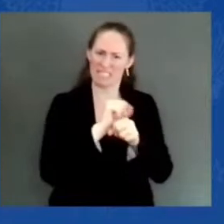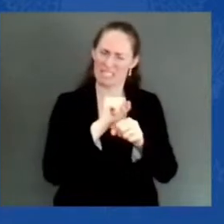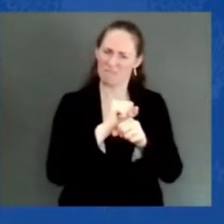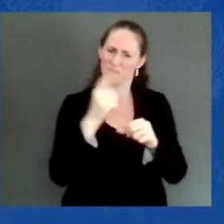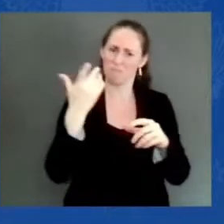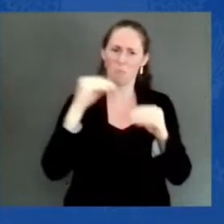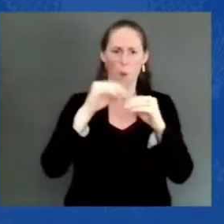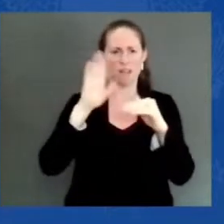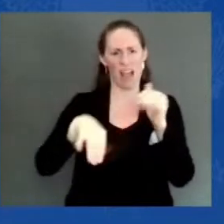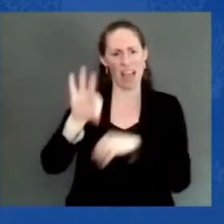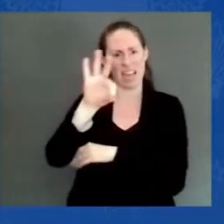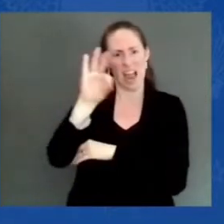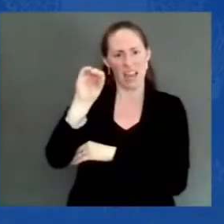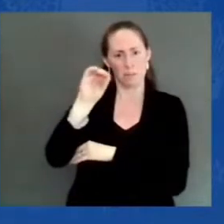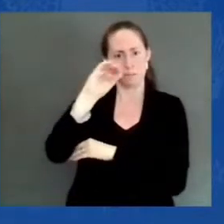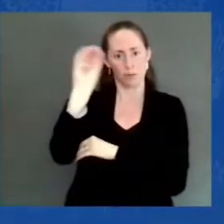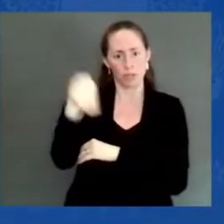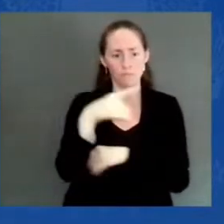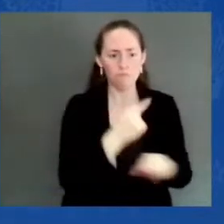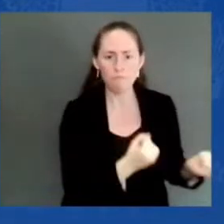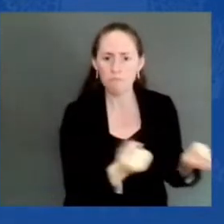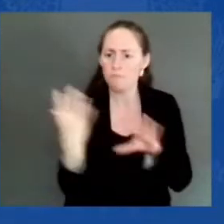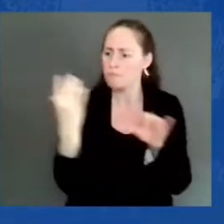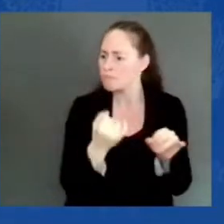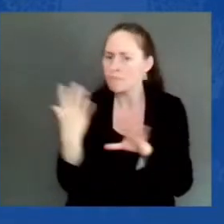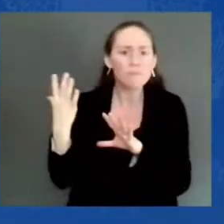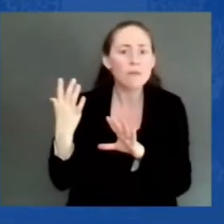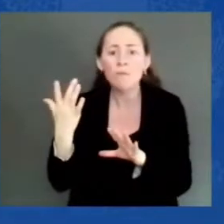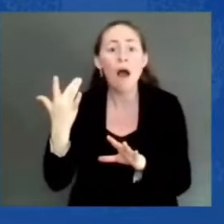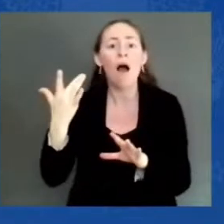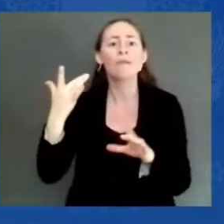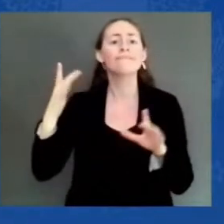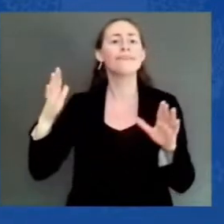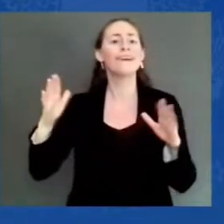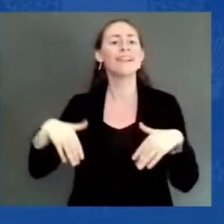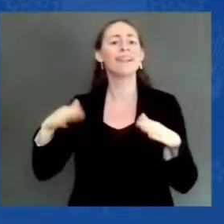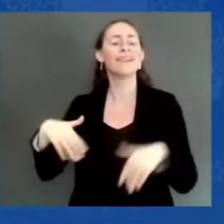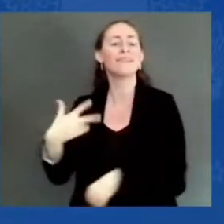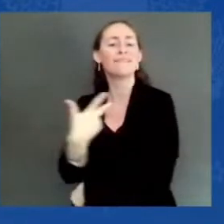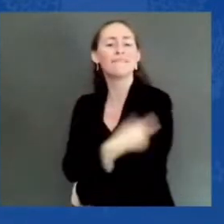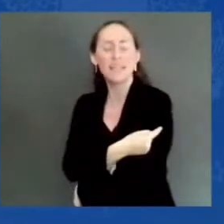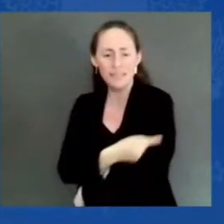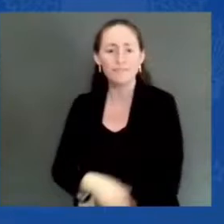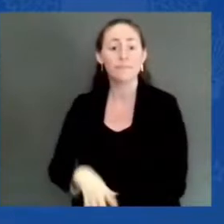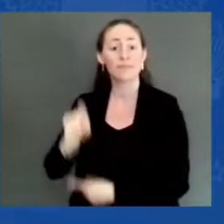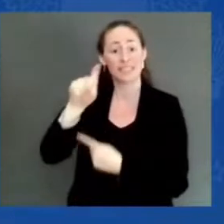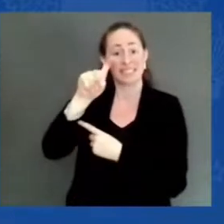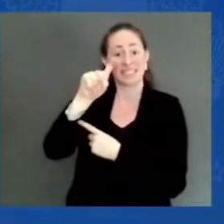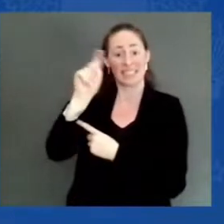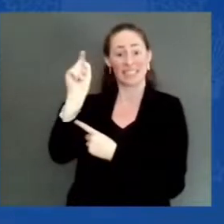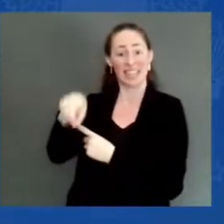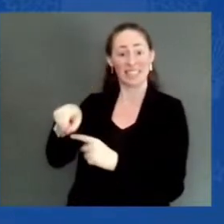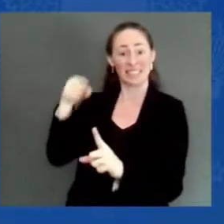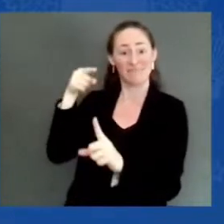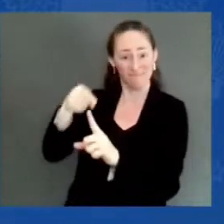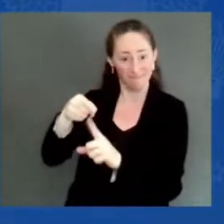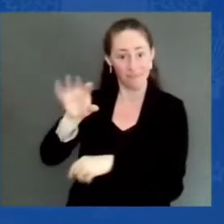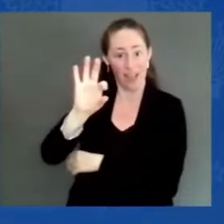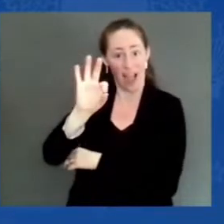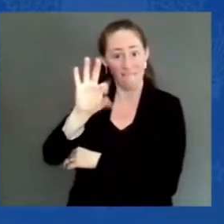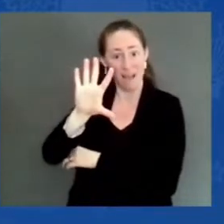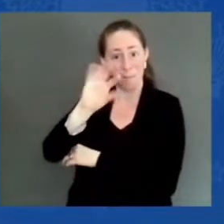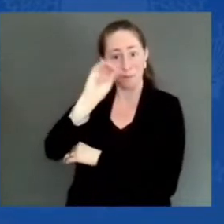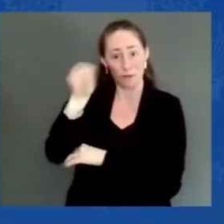95% of those in hospitals are unvaccinated. Right now, it's worse in states where overall vaccination rates are